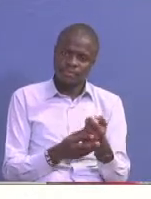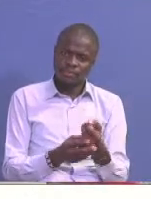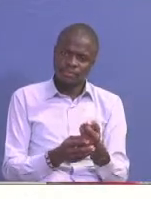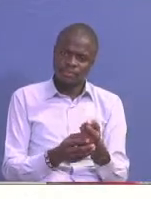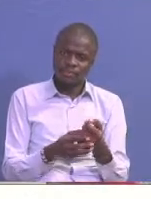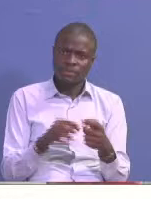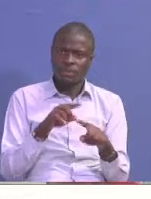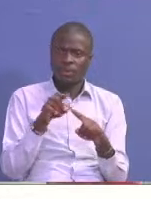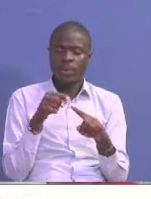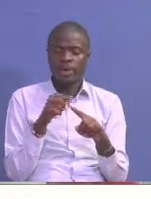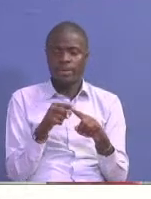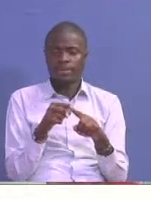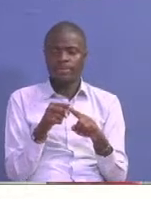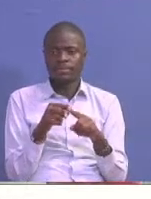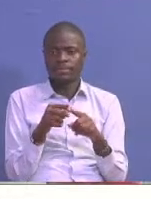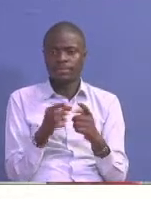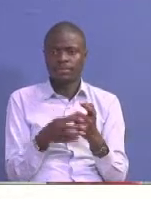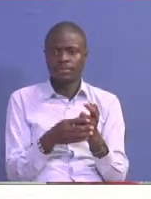when